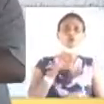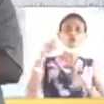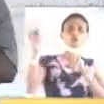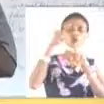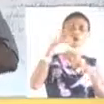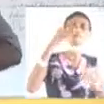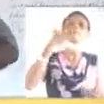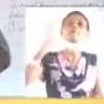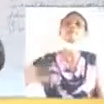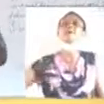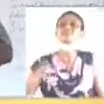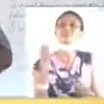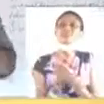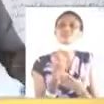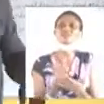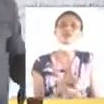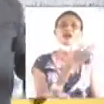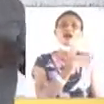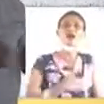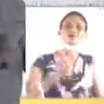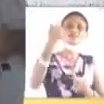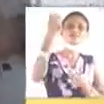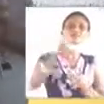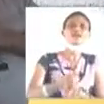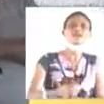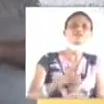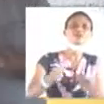at bad economy. We also look